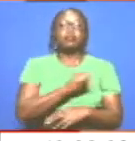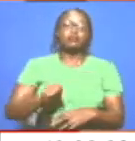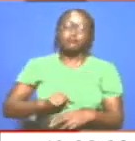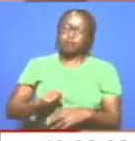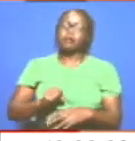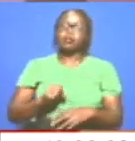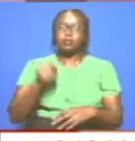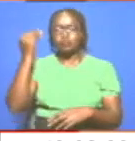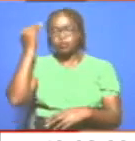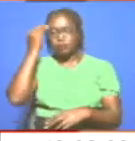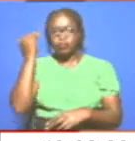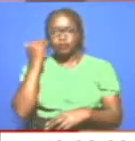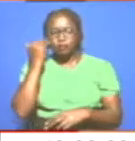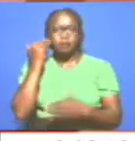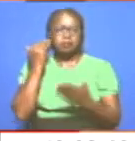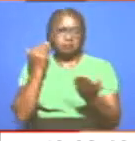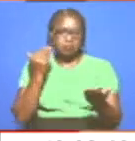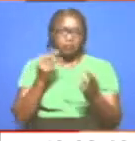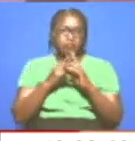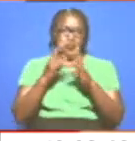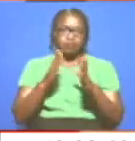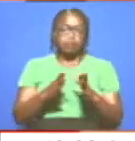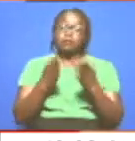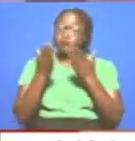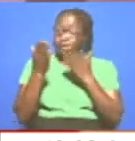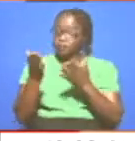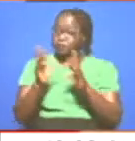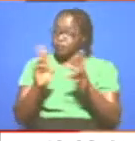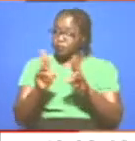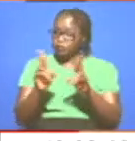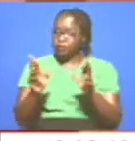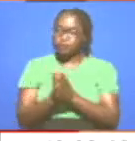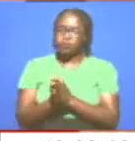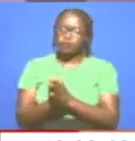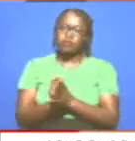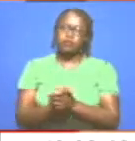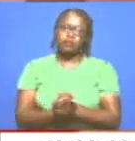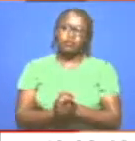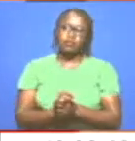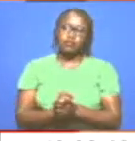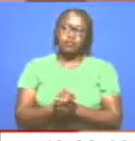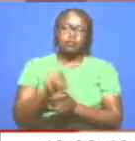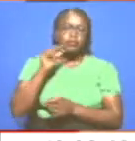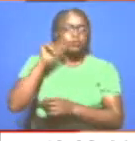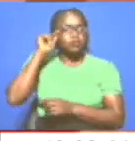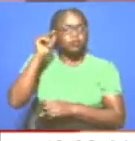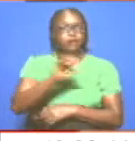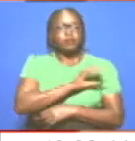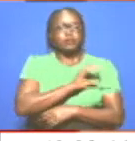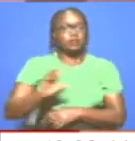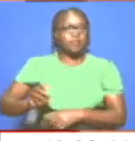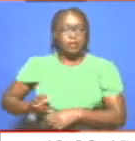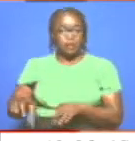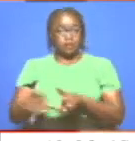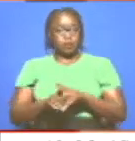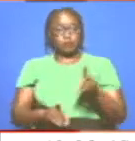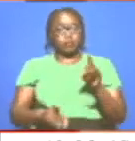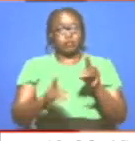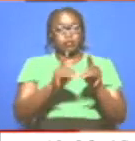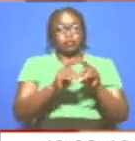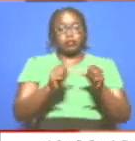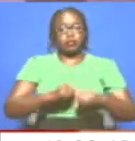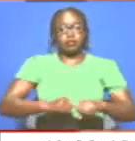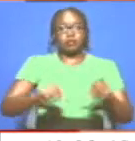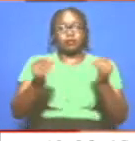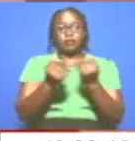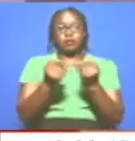Our reporter at that event is Fred Mwoki. And the agenda committee is going to be meeting the chair of the